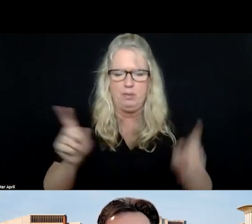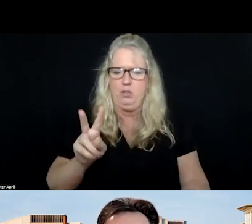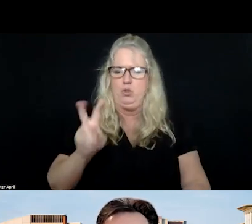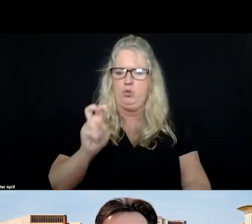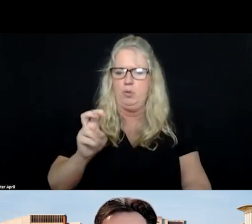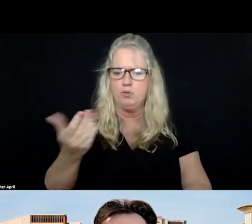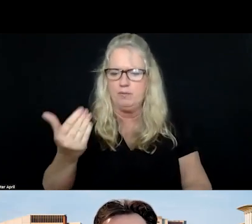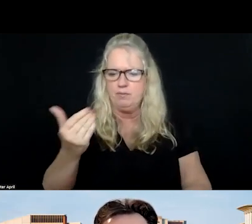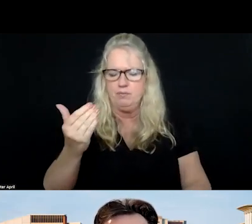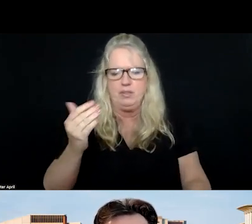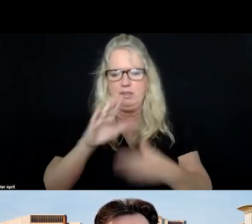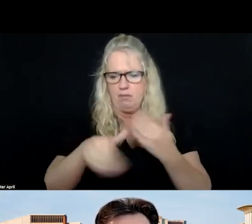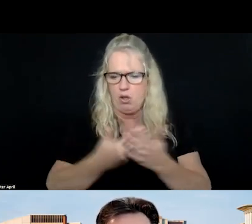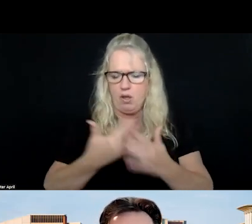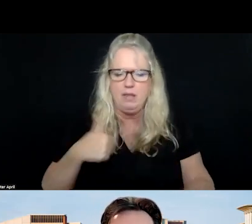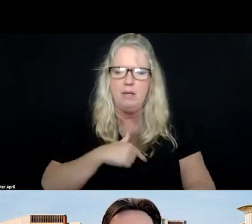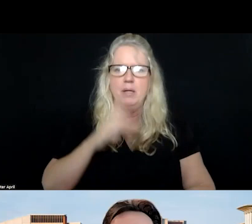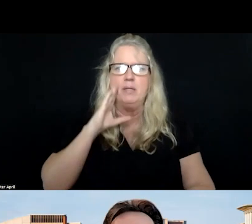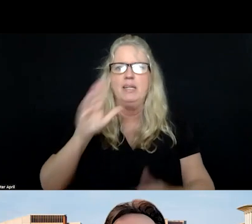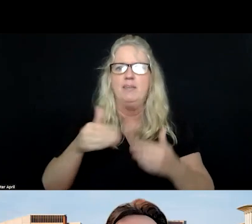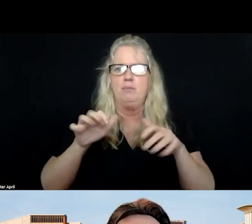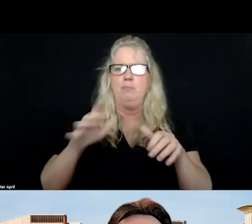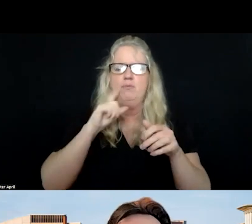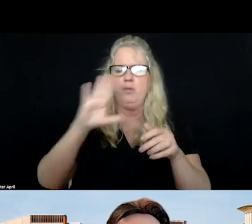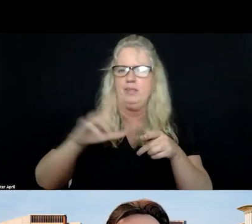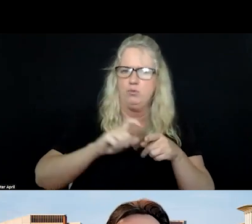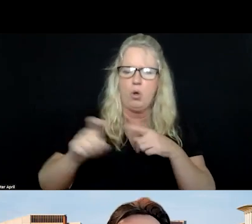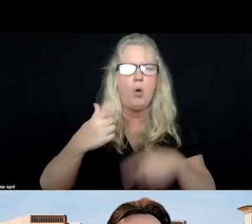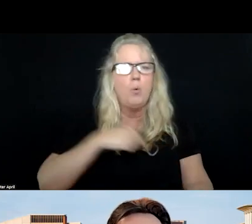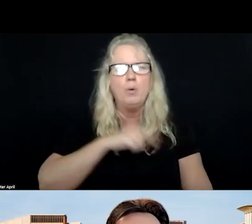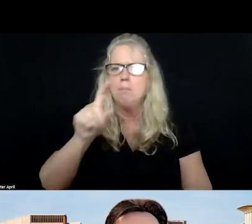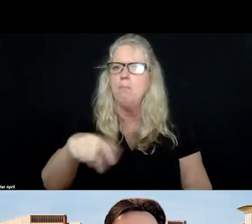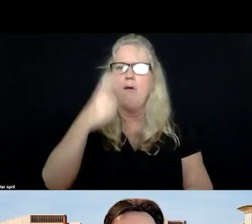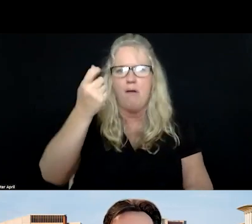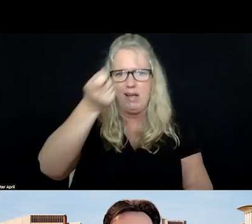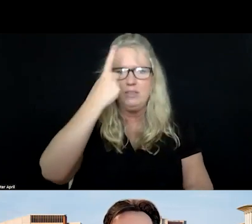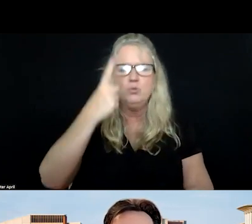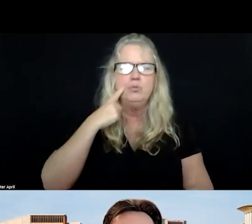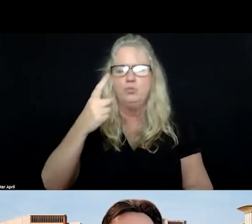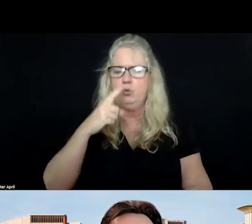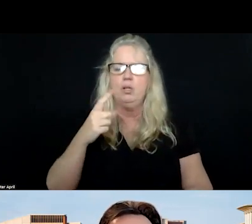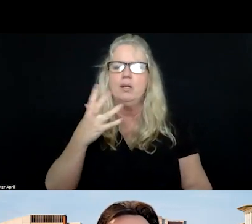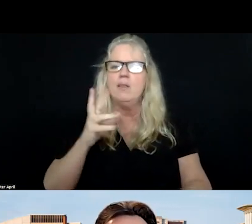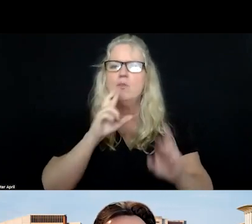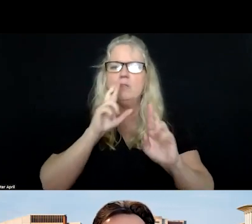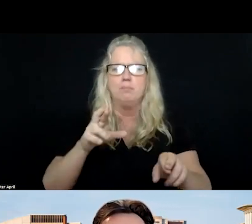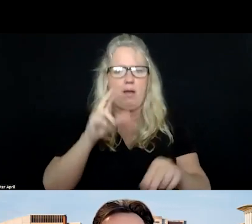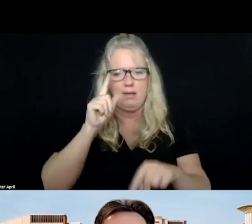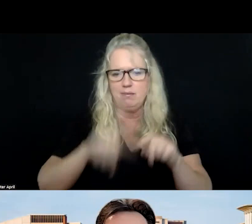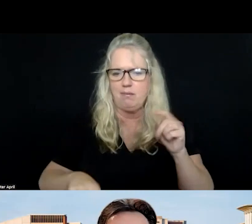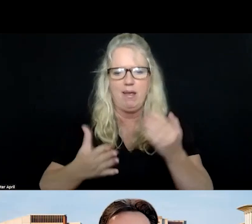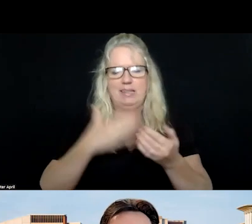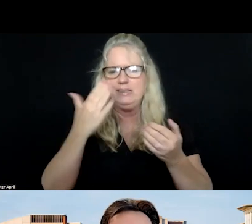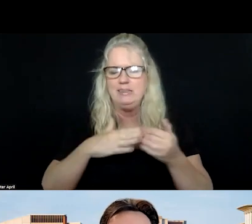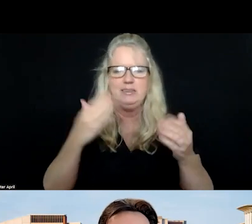of us and that entire auditorium on this call, we need to understand that crisis response communities can't easily resolve